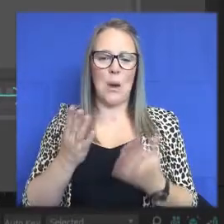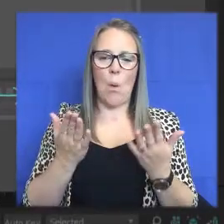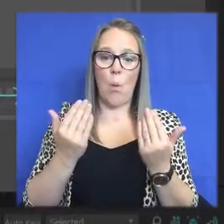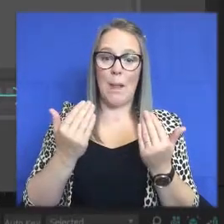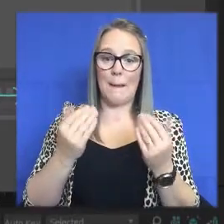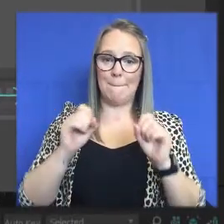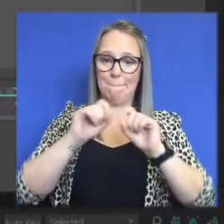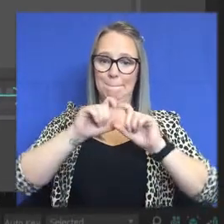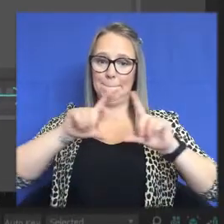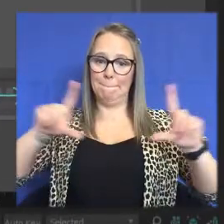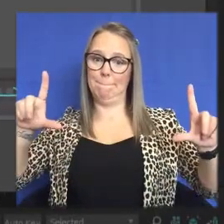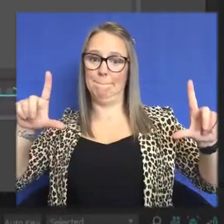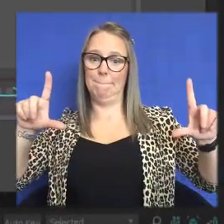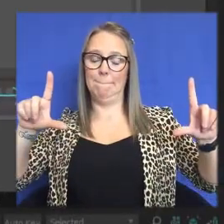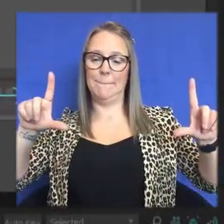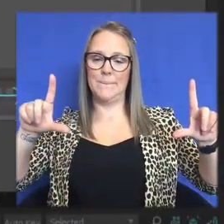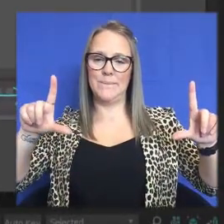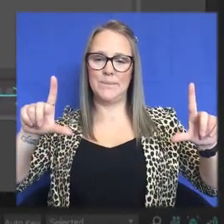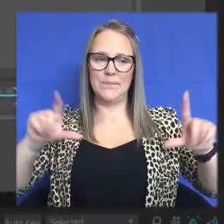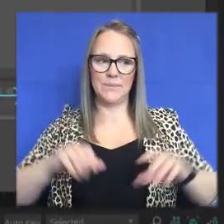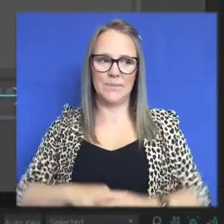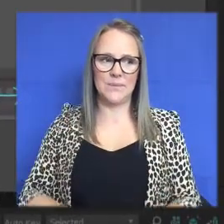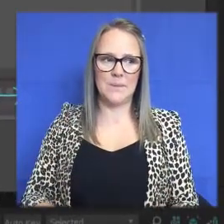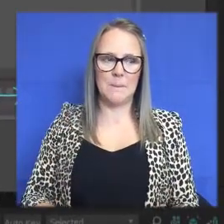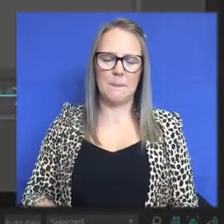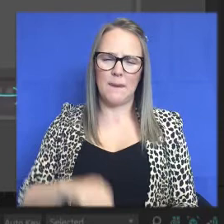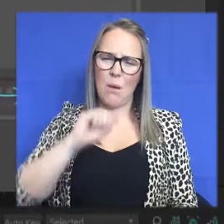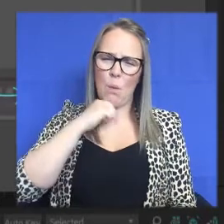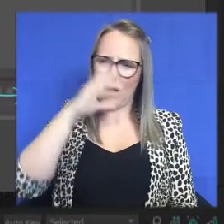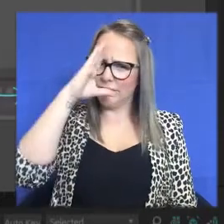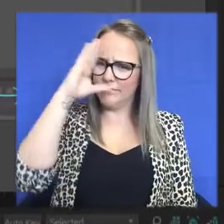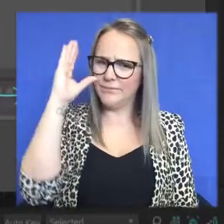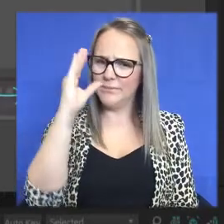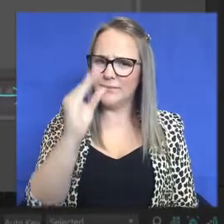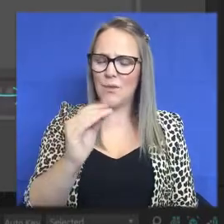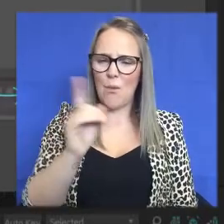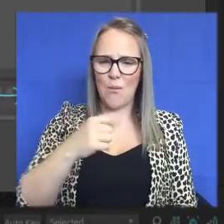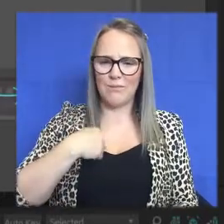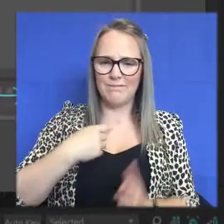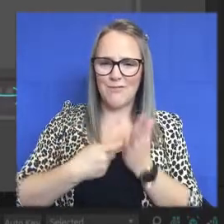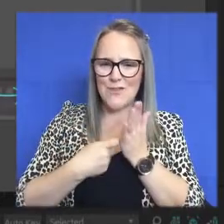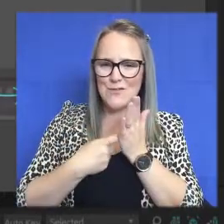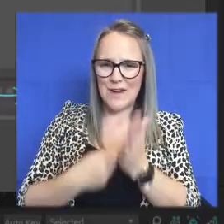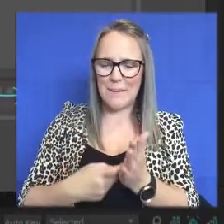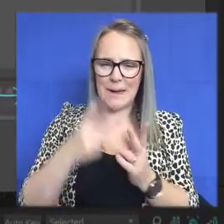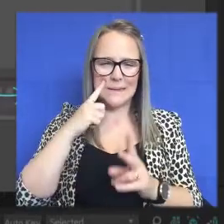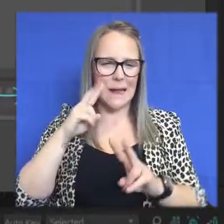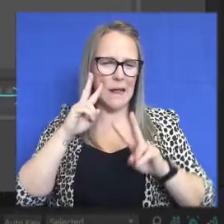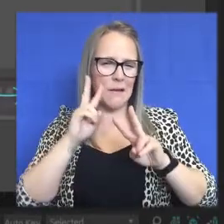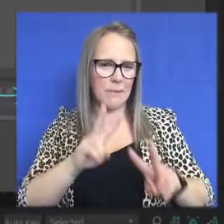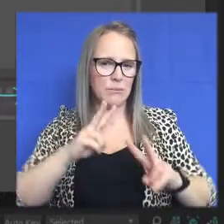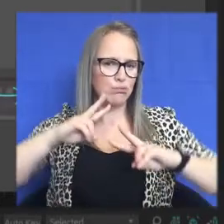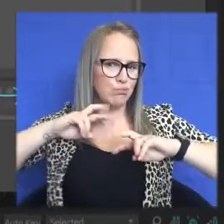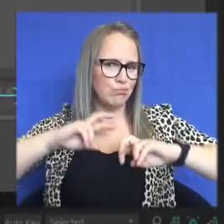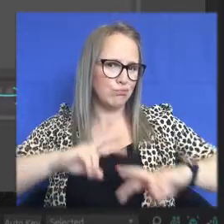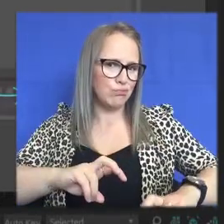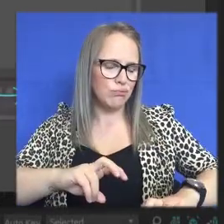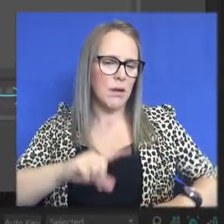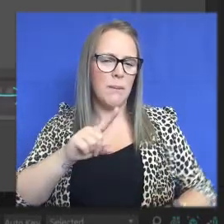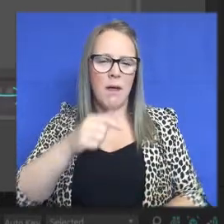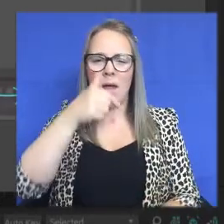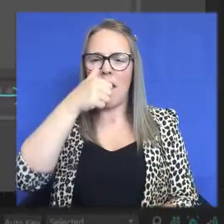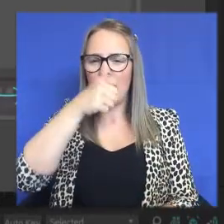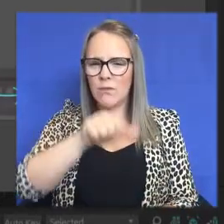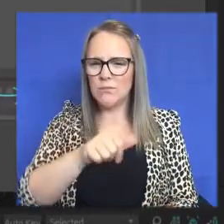screen, which will help guide you. So I'll give you some pointers of what I would recommend you look at and explore, but of course